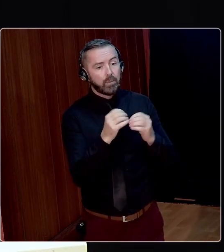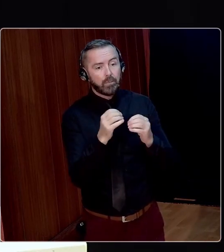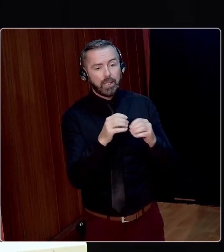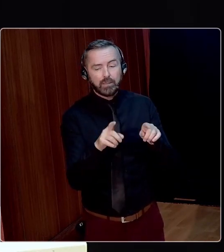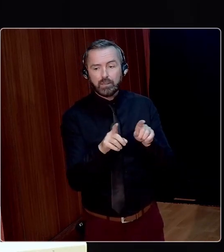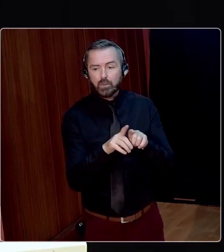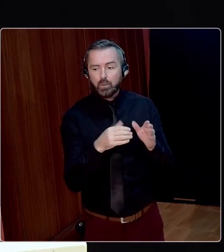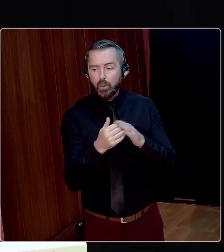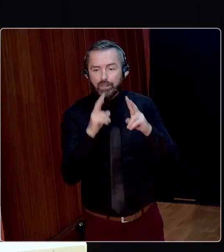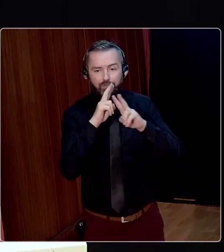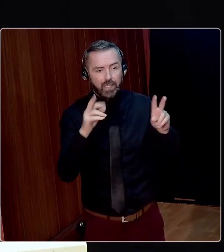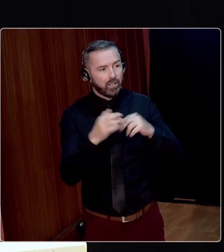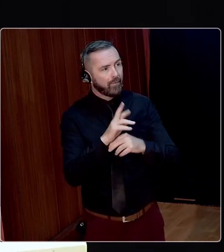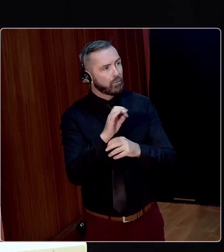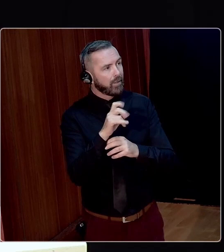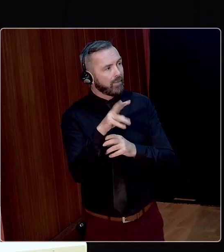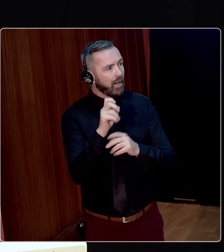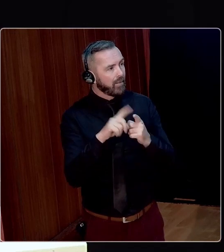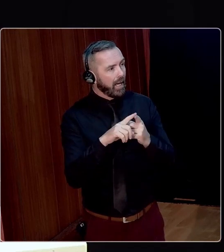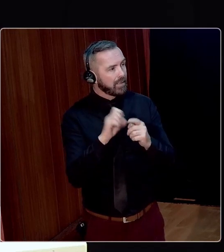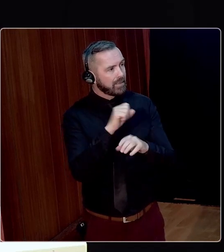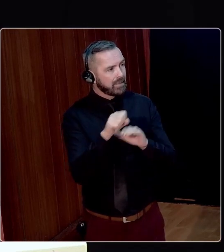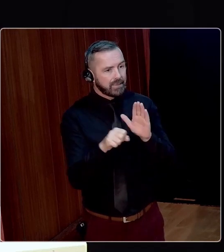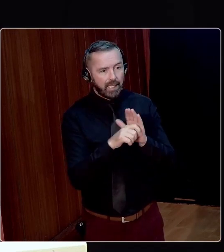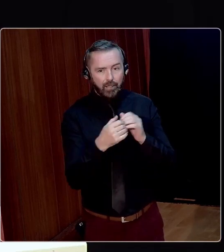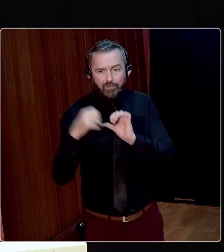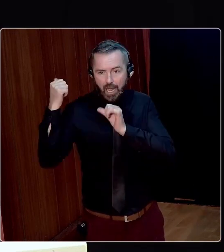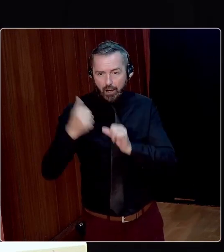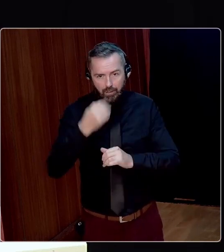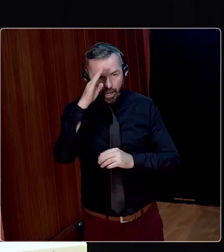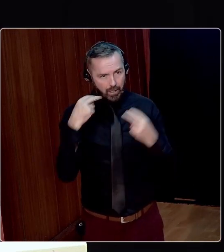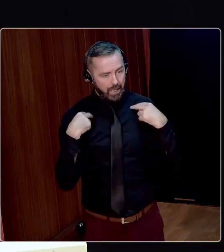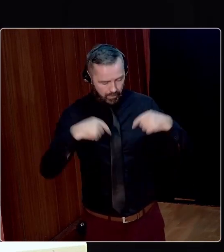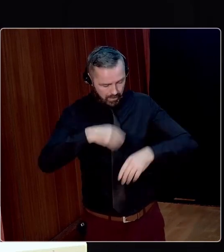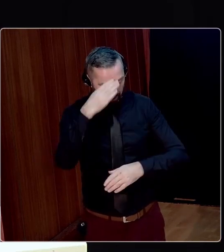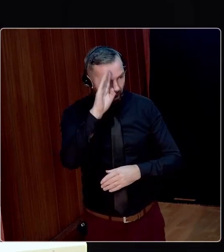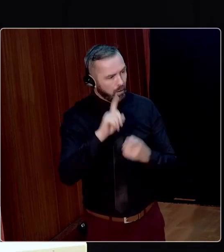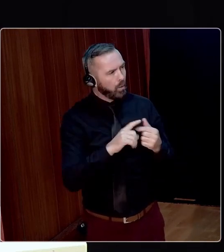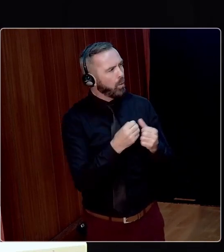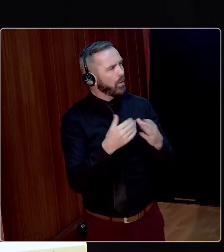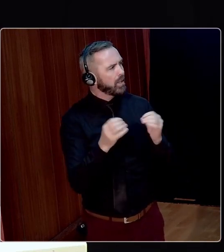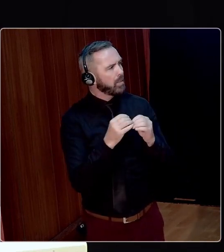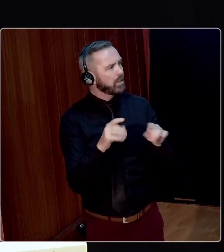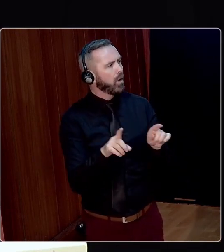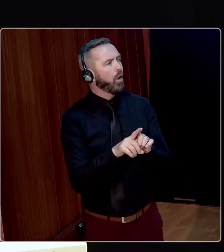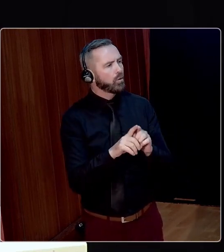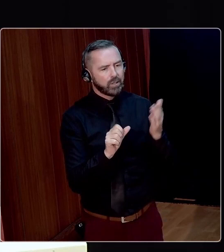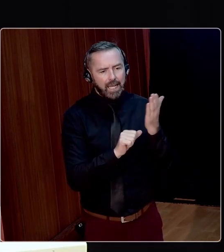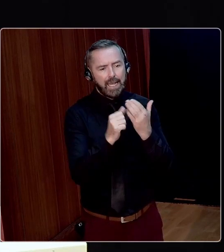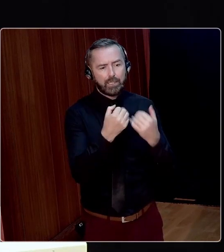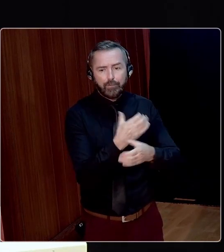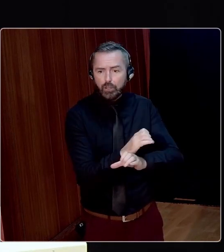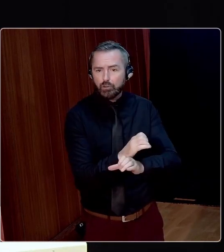mentioned was the vision of the revival and the vision of the state in the context of the heritage of the Irish language in this country. But the other thing she mentioned as well was that the age